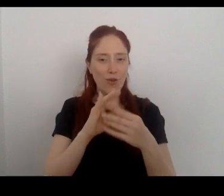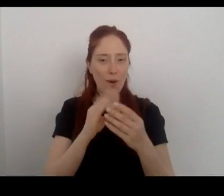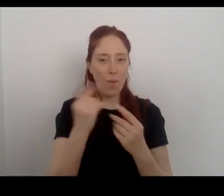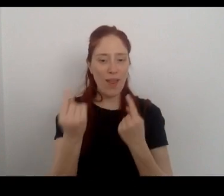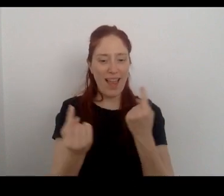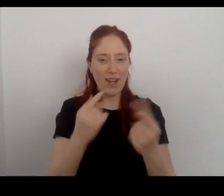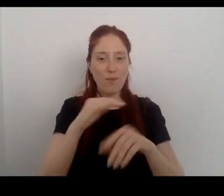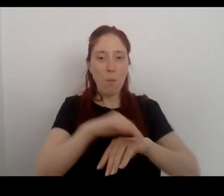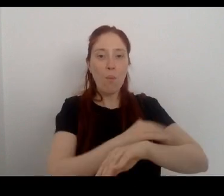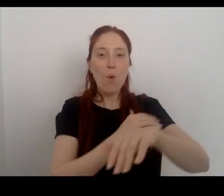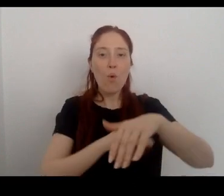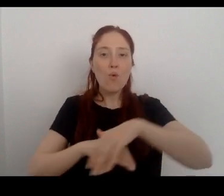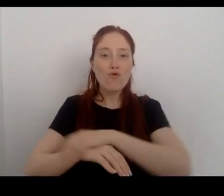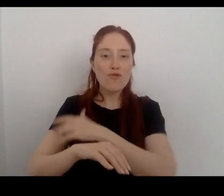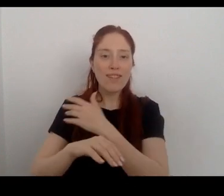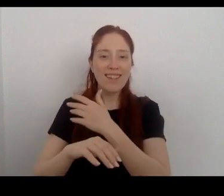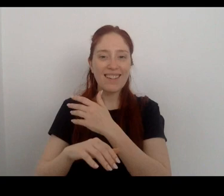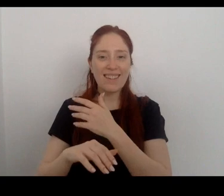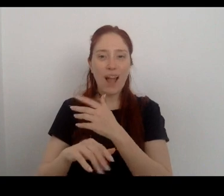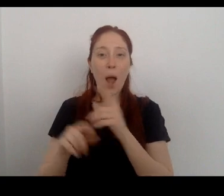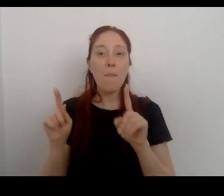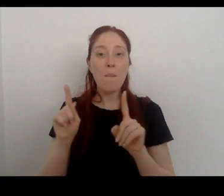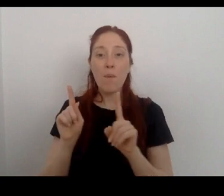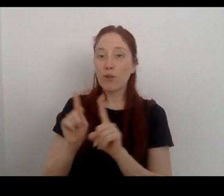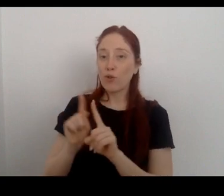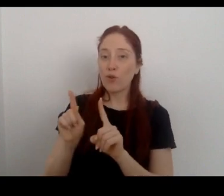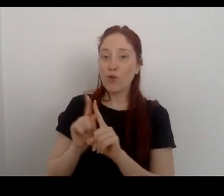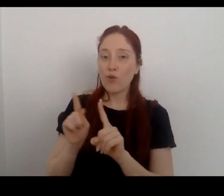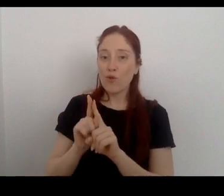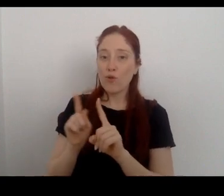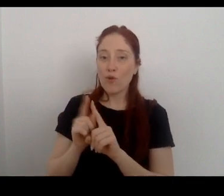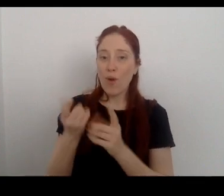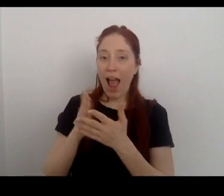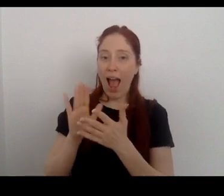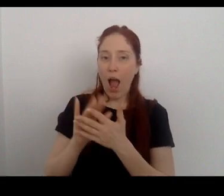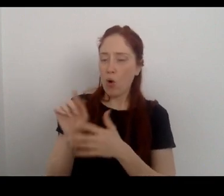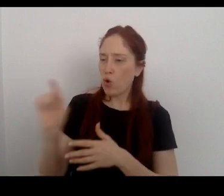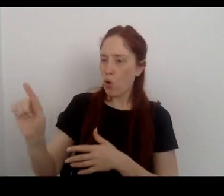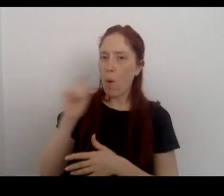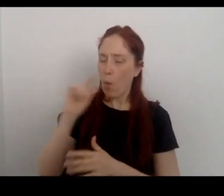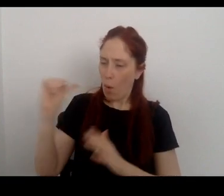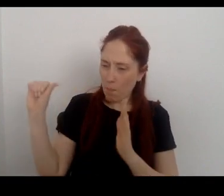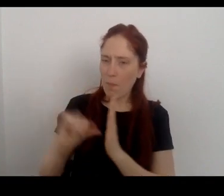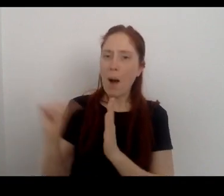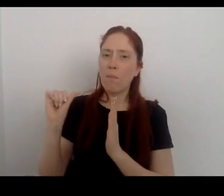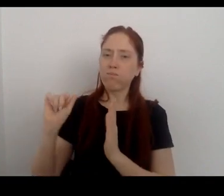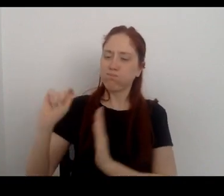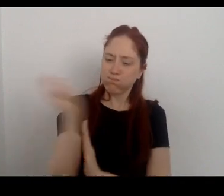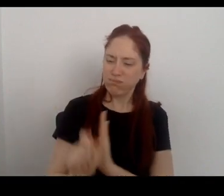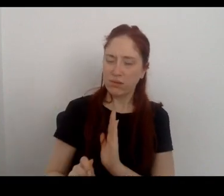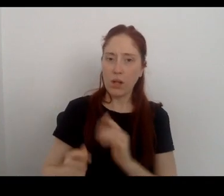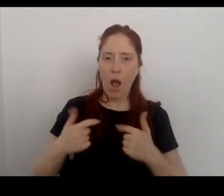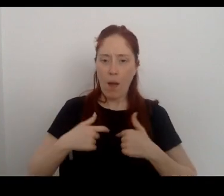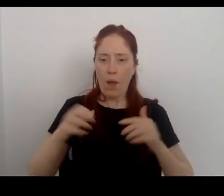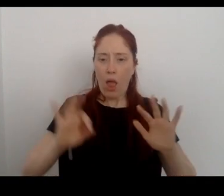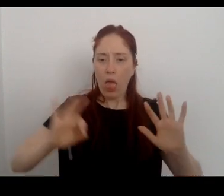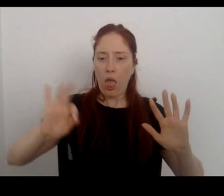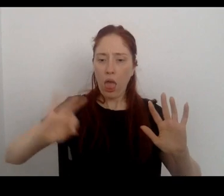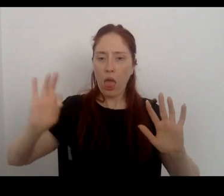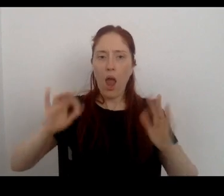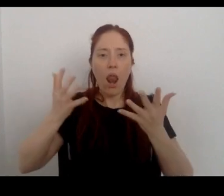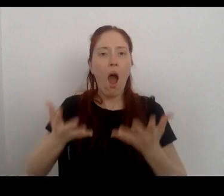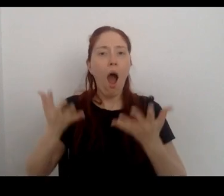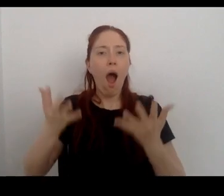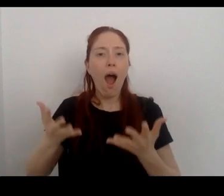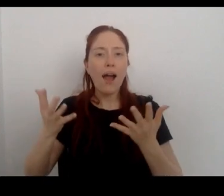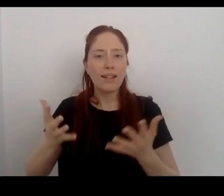in mark making. You're much more firmer and more definitive than my lines tend to wander.